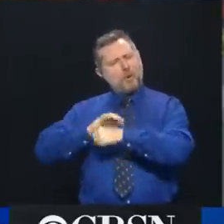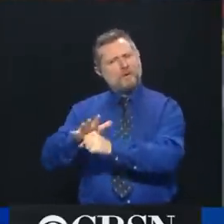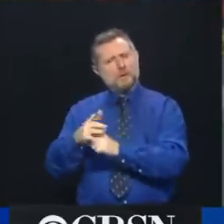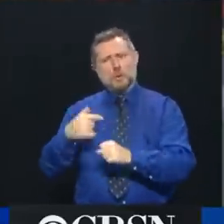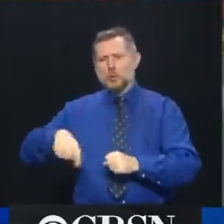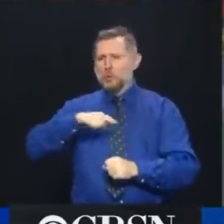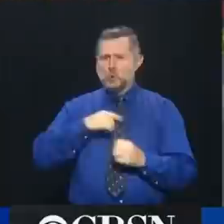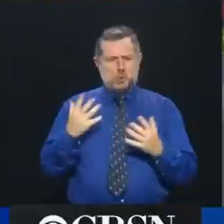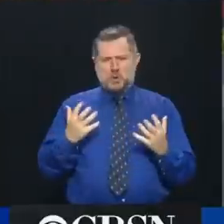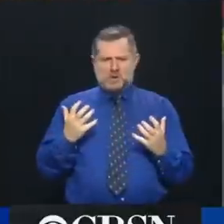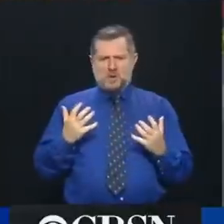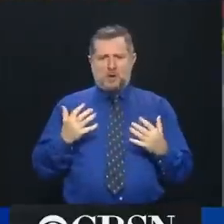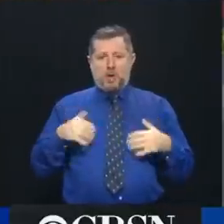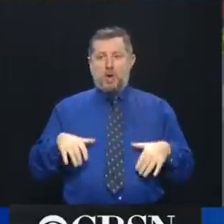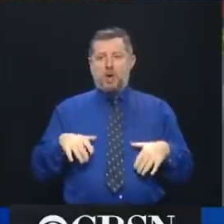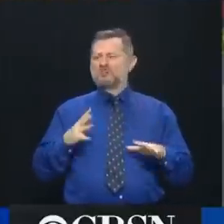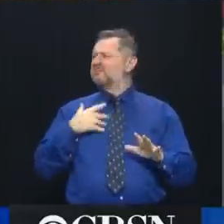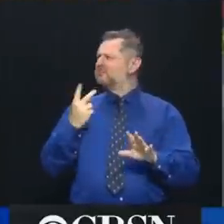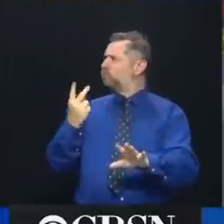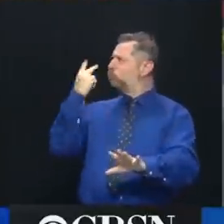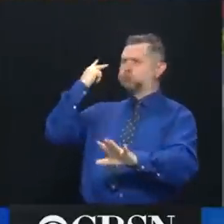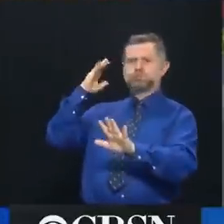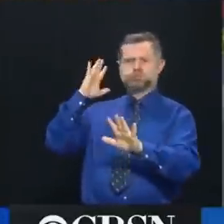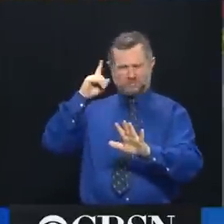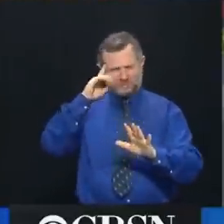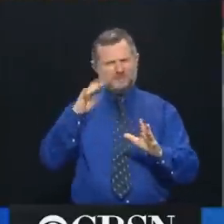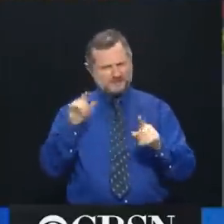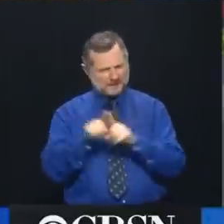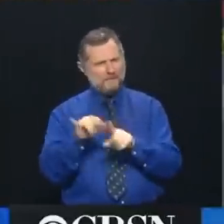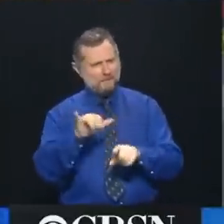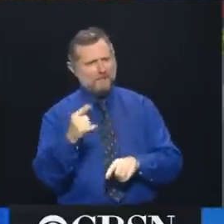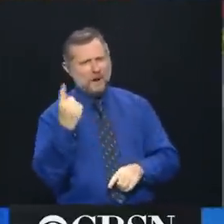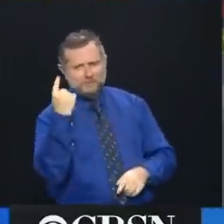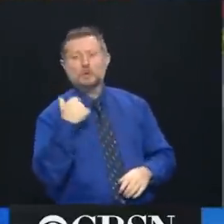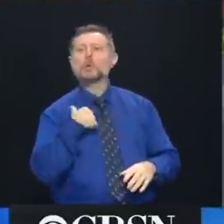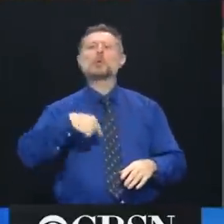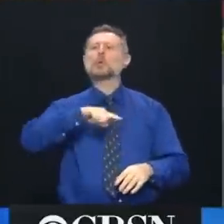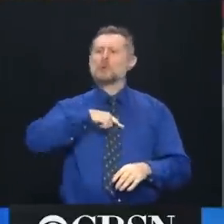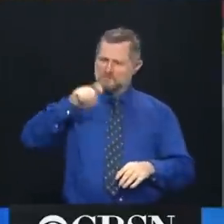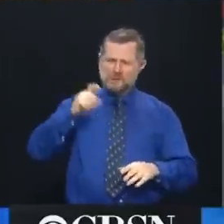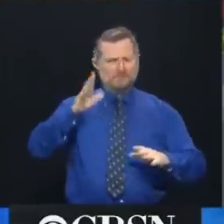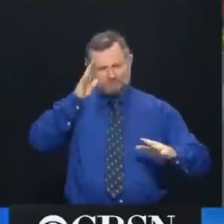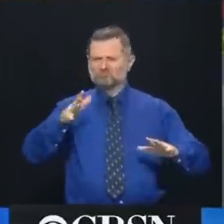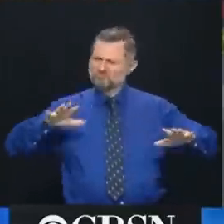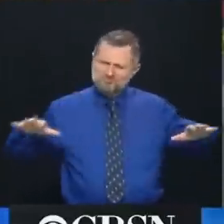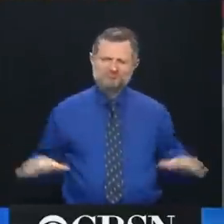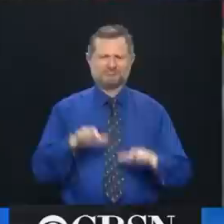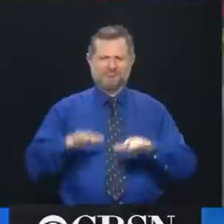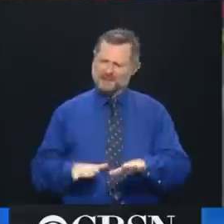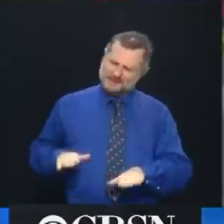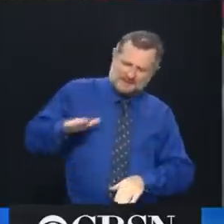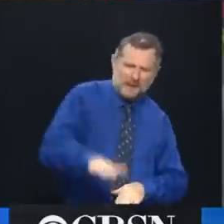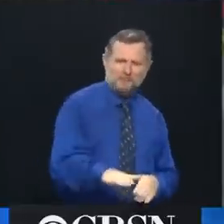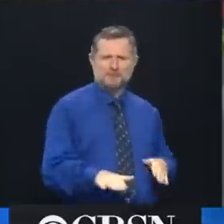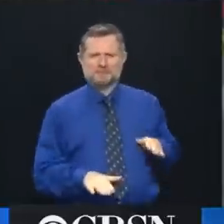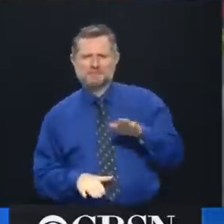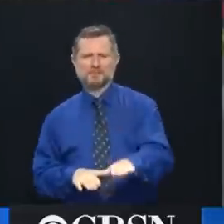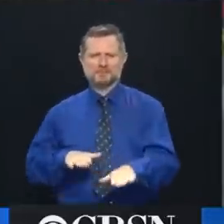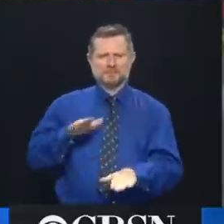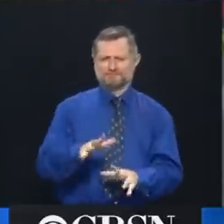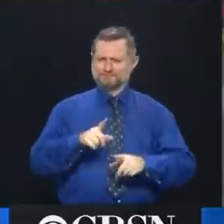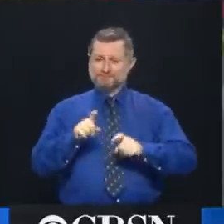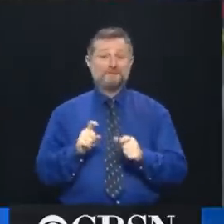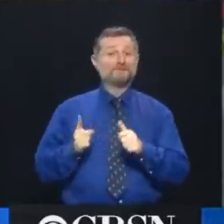with covet 19. therefore we will take proactive steps to prevent that from happening priority number